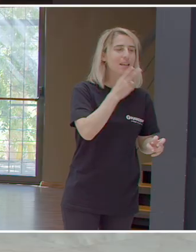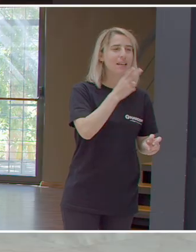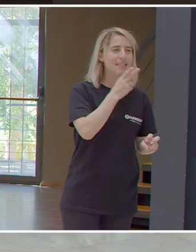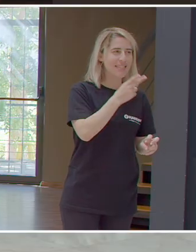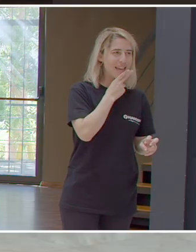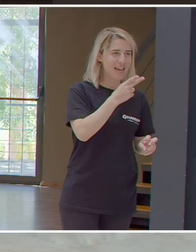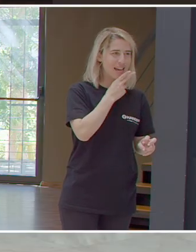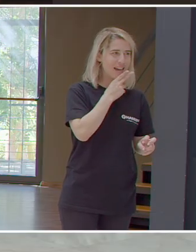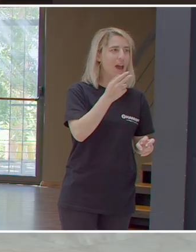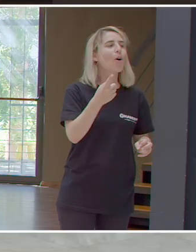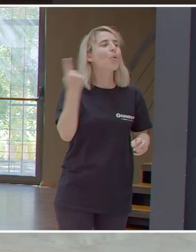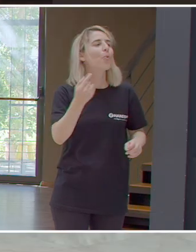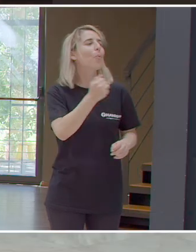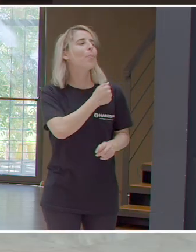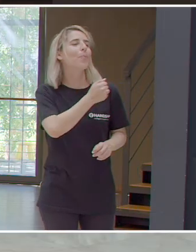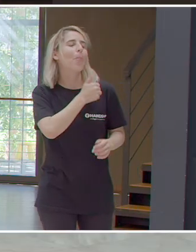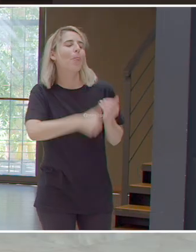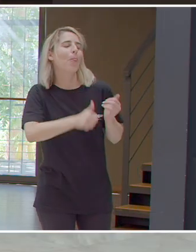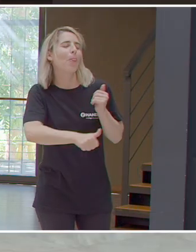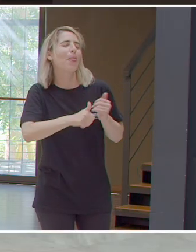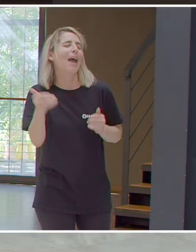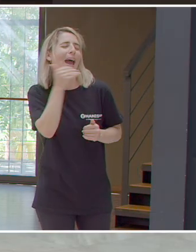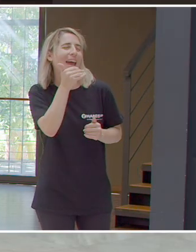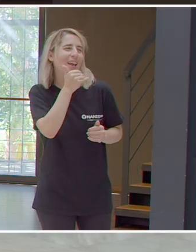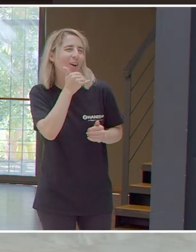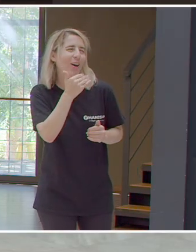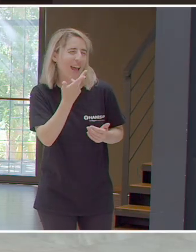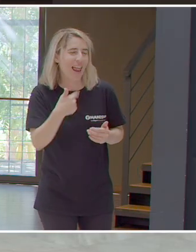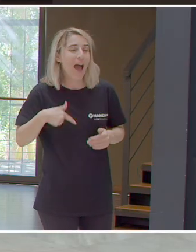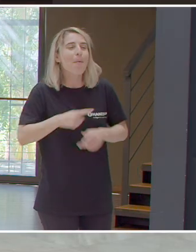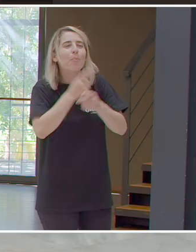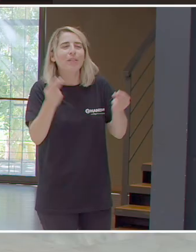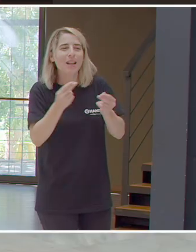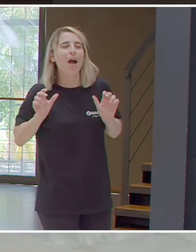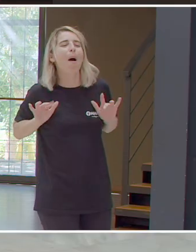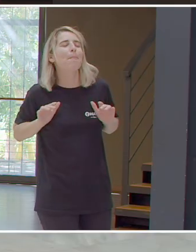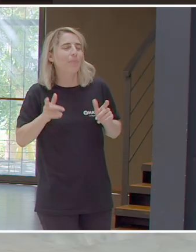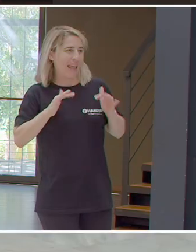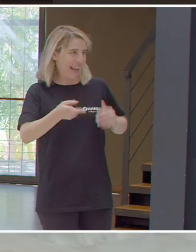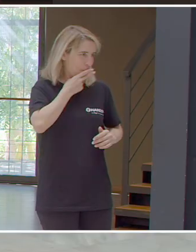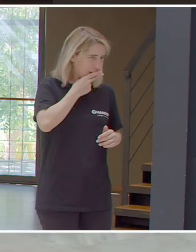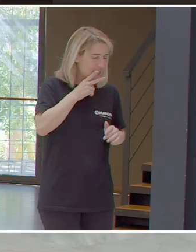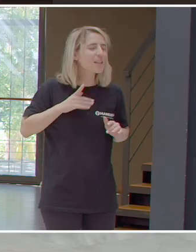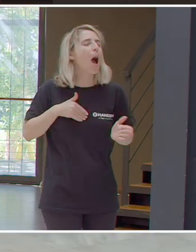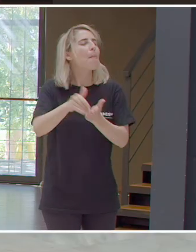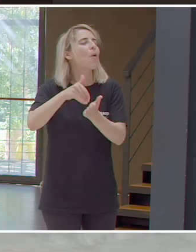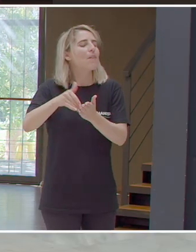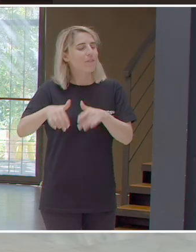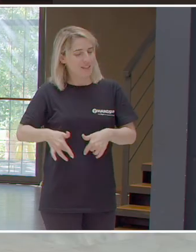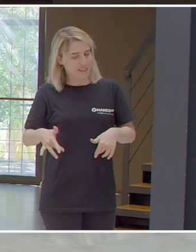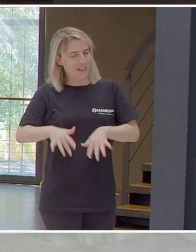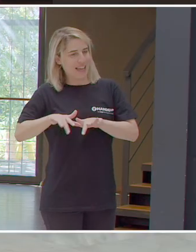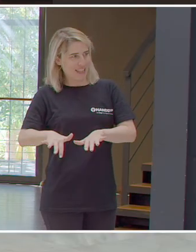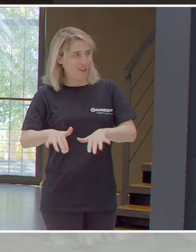smoke, you just poo a bit more often. But the risk of getting lung cancer through smoking is still not a good payoff, so don't